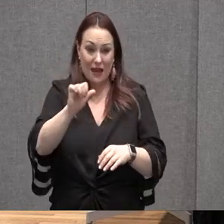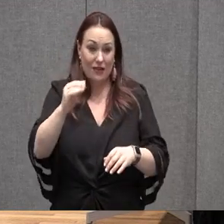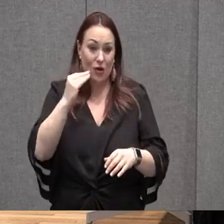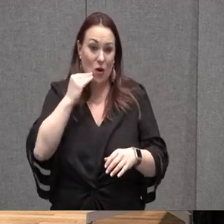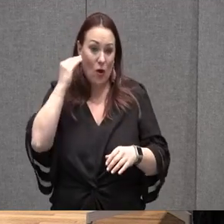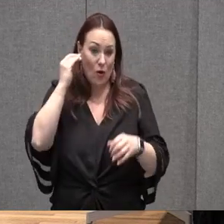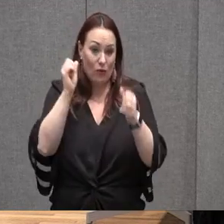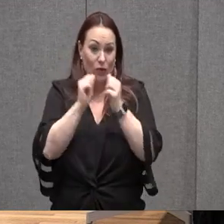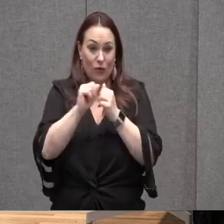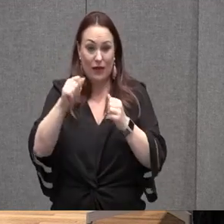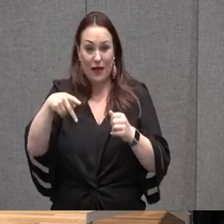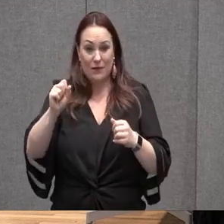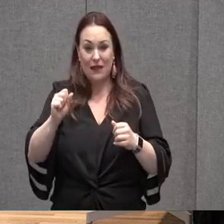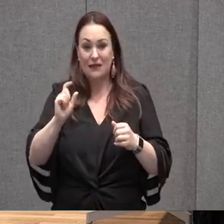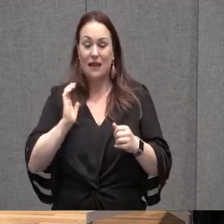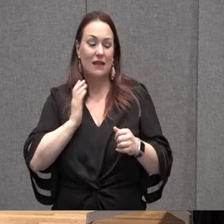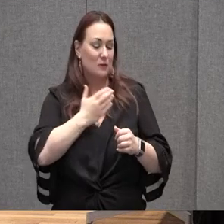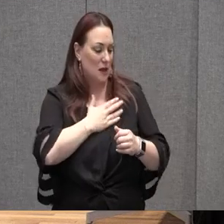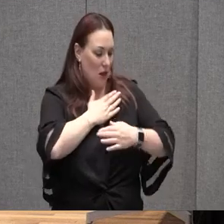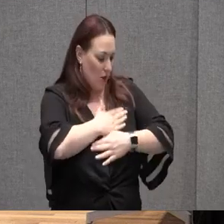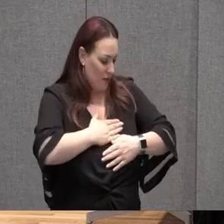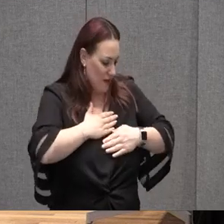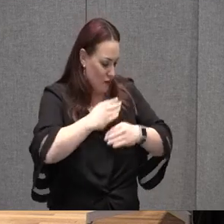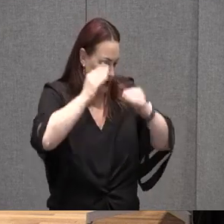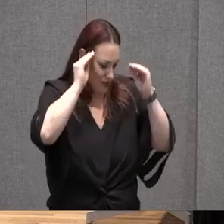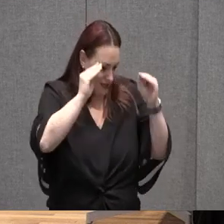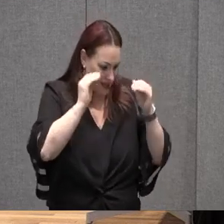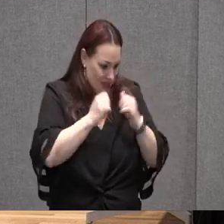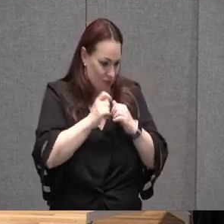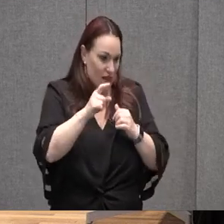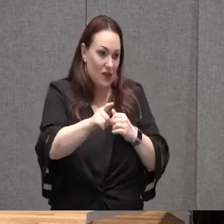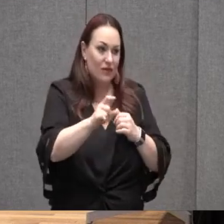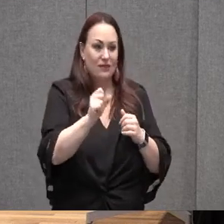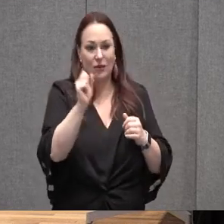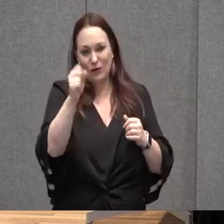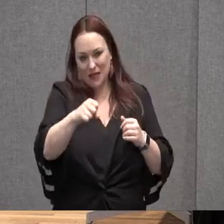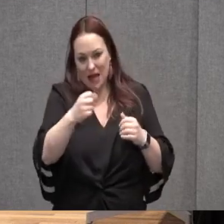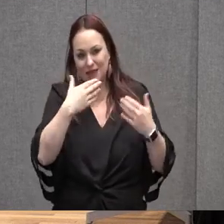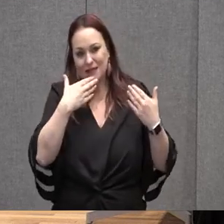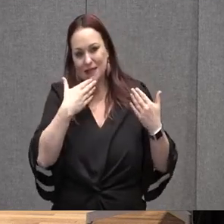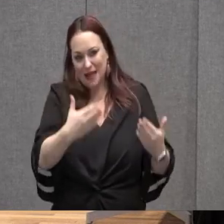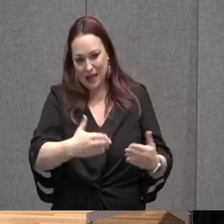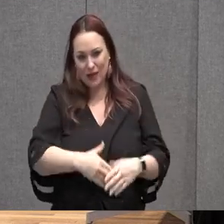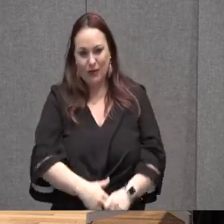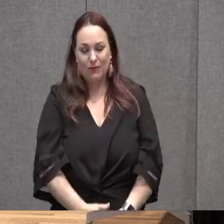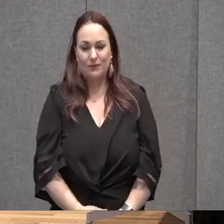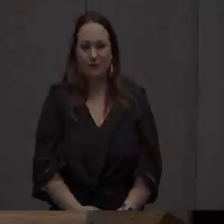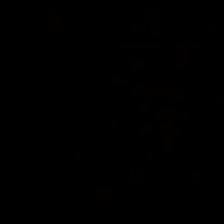our pleasure. It's been our pleasure to teach with you. So yes, thank you.